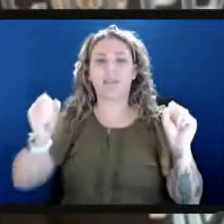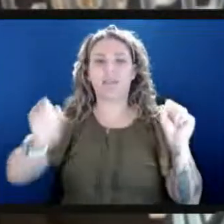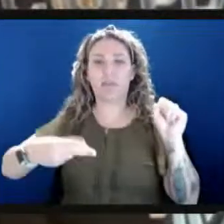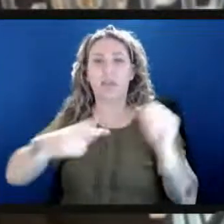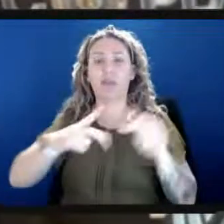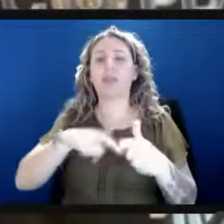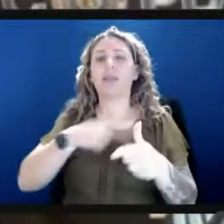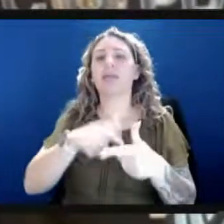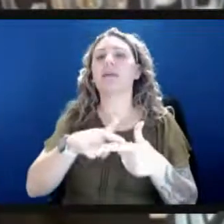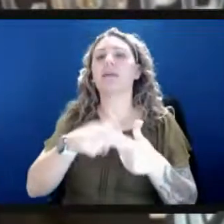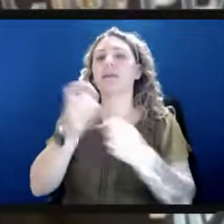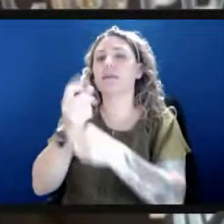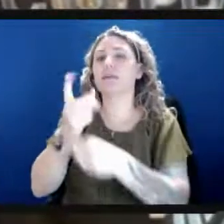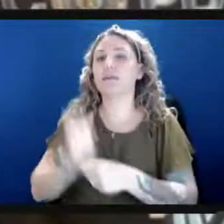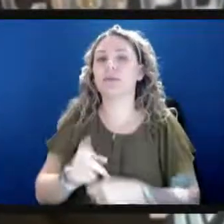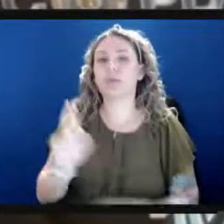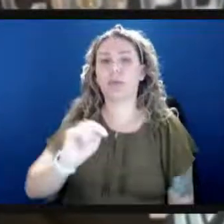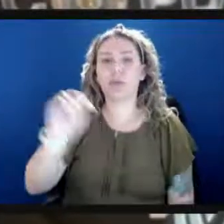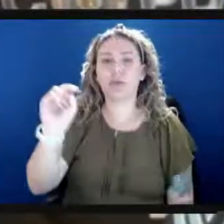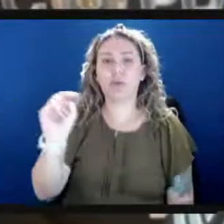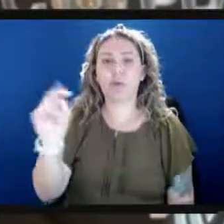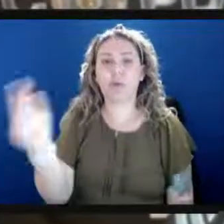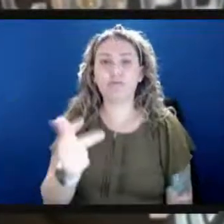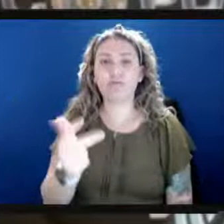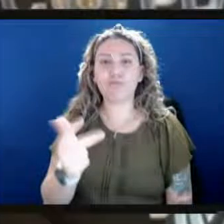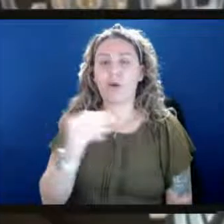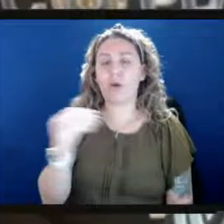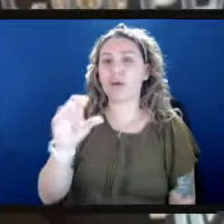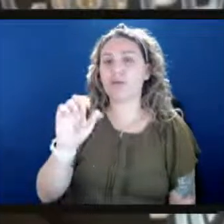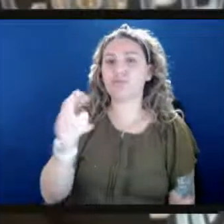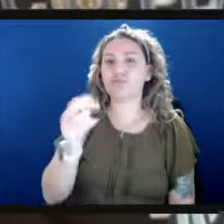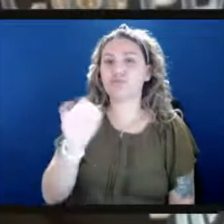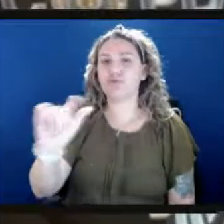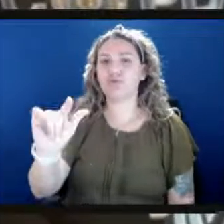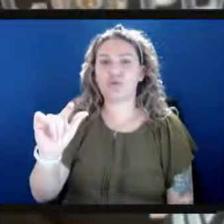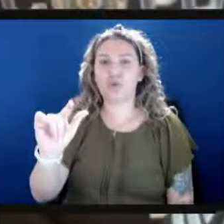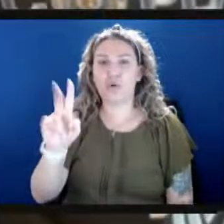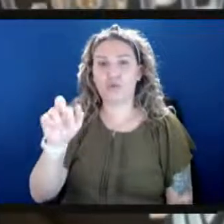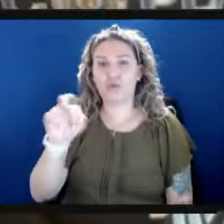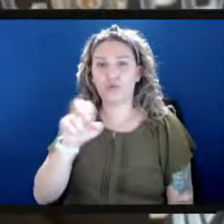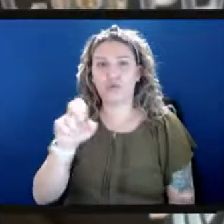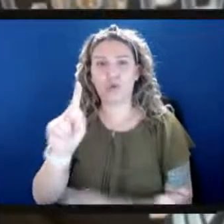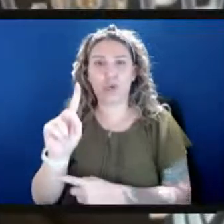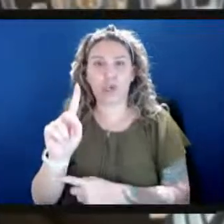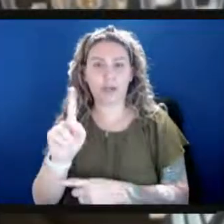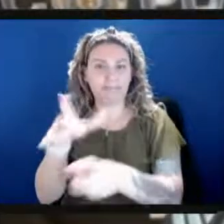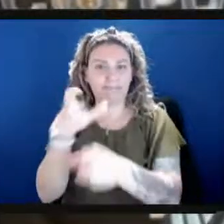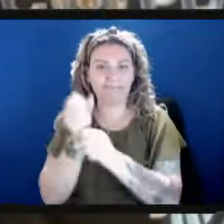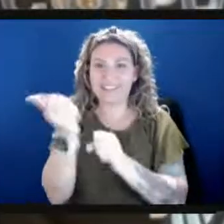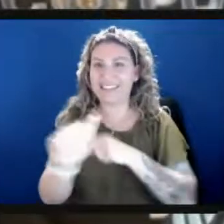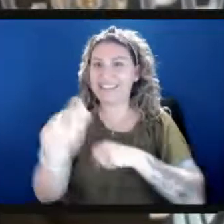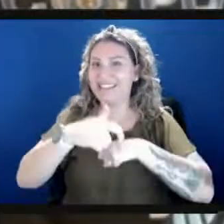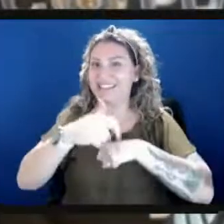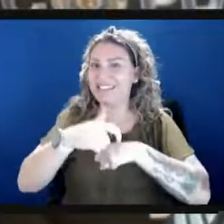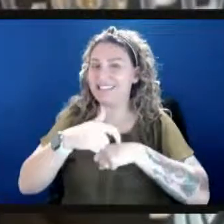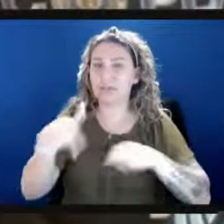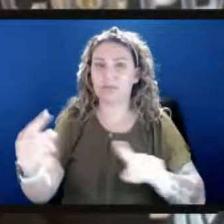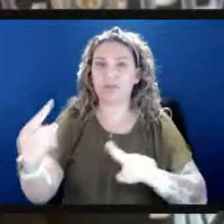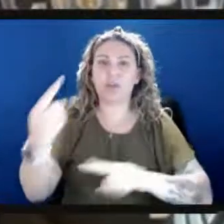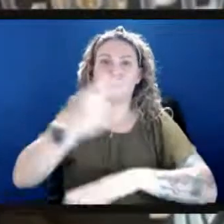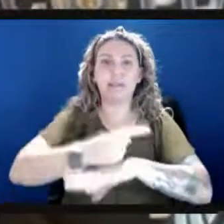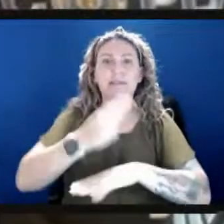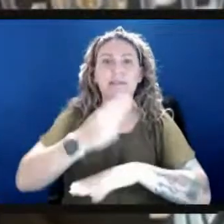our North Patrol Division and our Shoal Creek Patrol Division, we accept them any time of day. There's a receptacle in the lobby, and you can safely bring them in there,